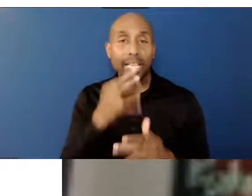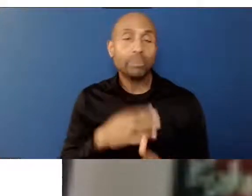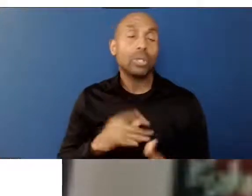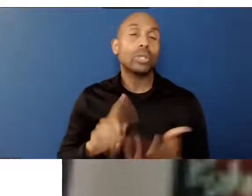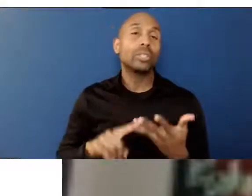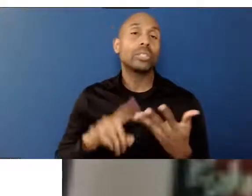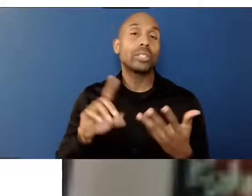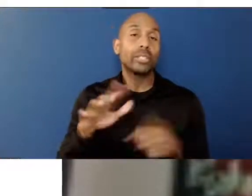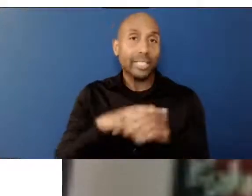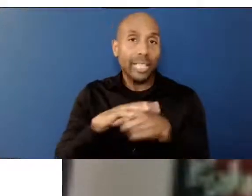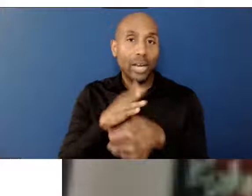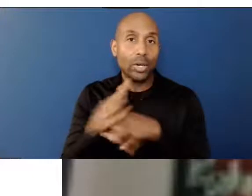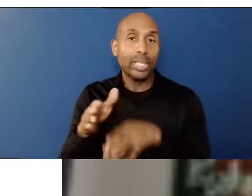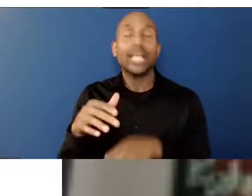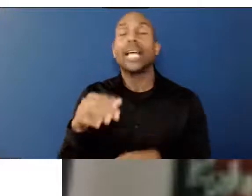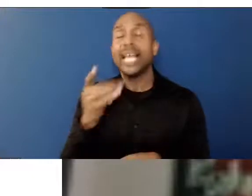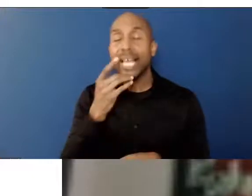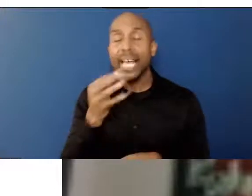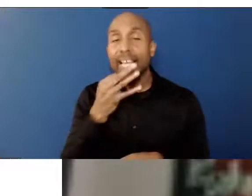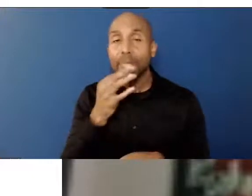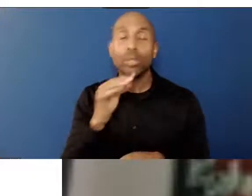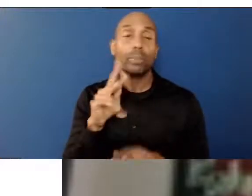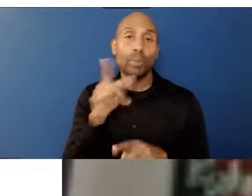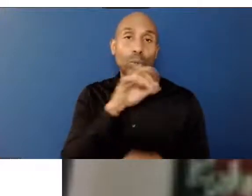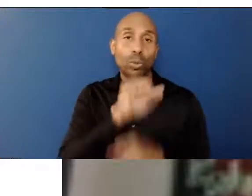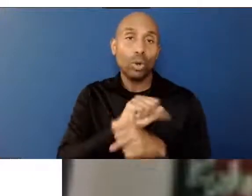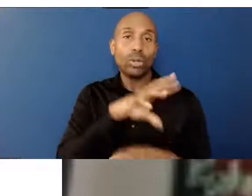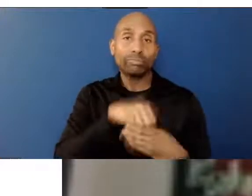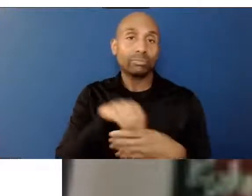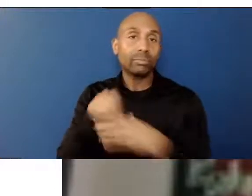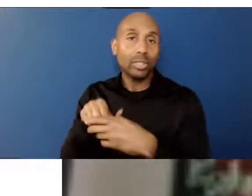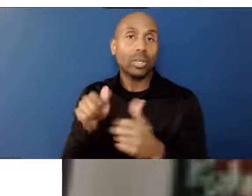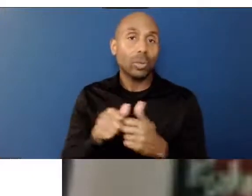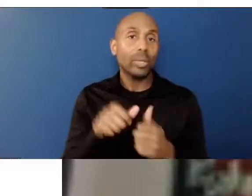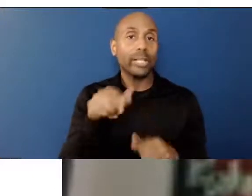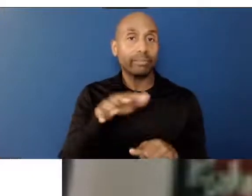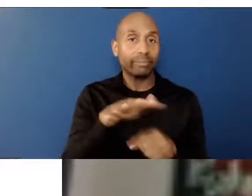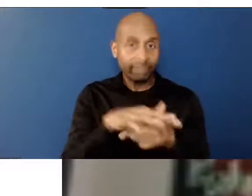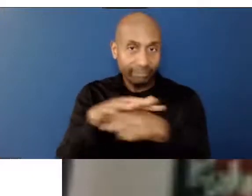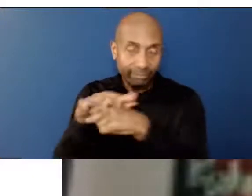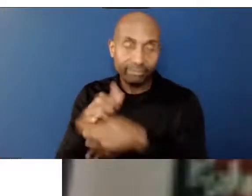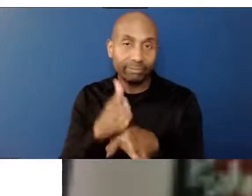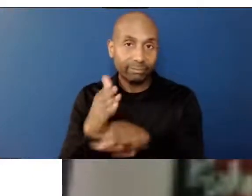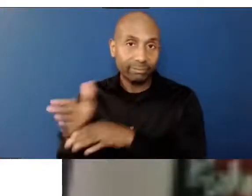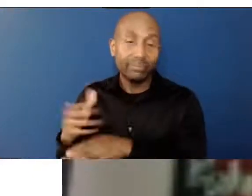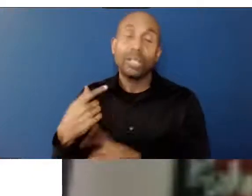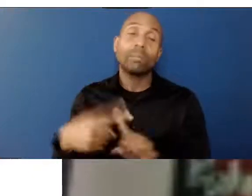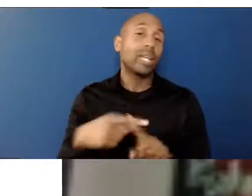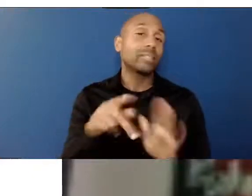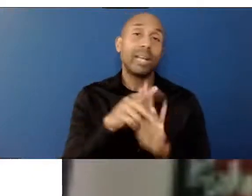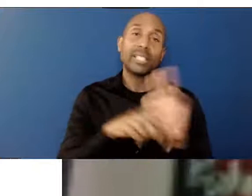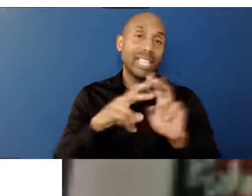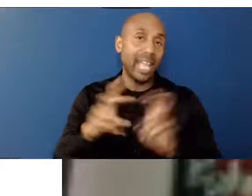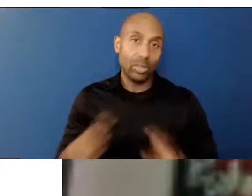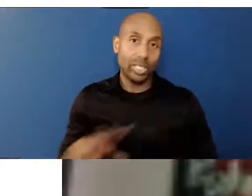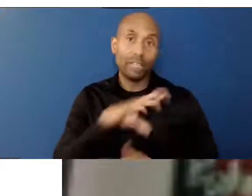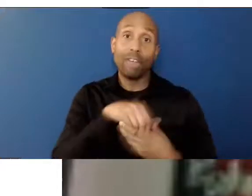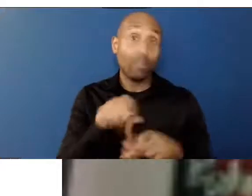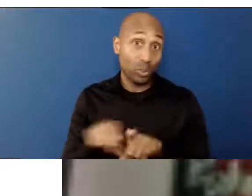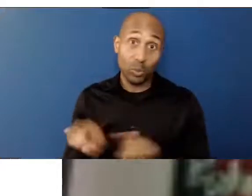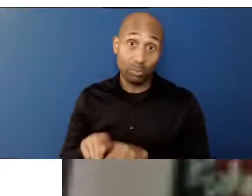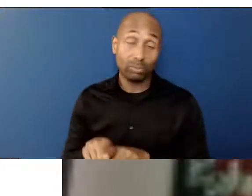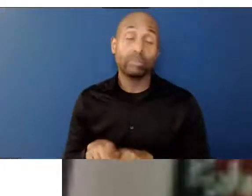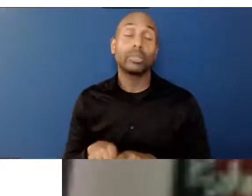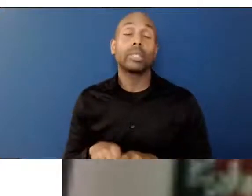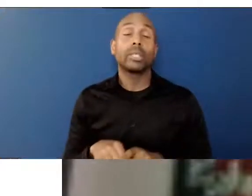regular basis. And we have policy analysts, and they're working away at all the recommendations and determining, what they mean,